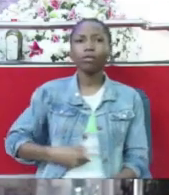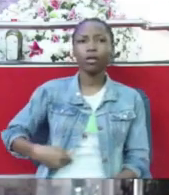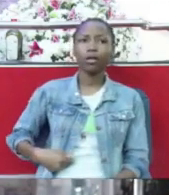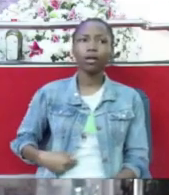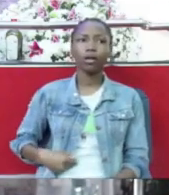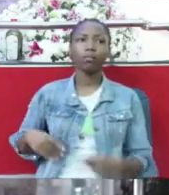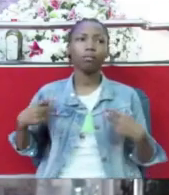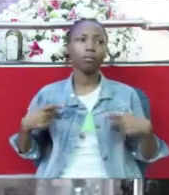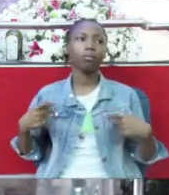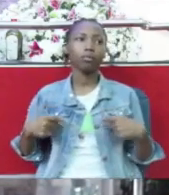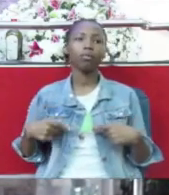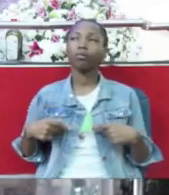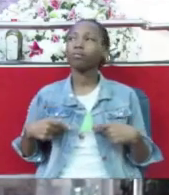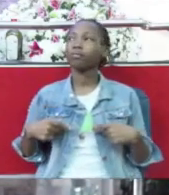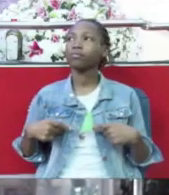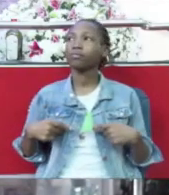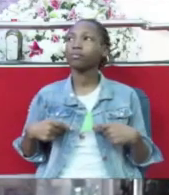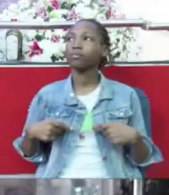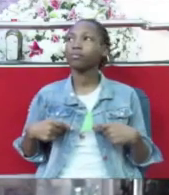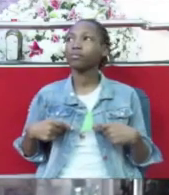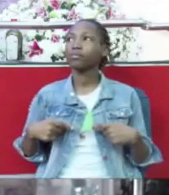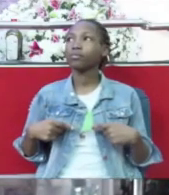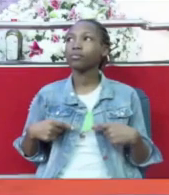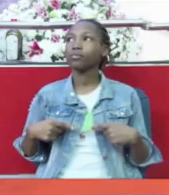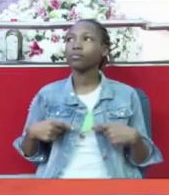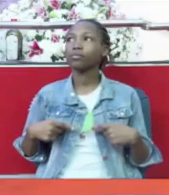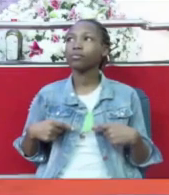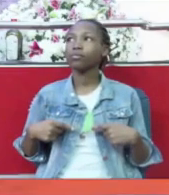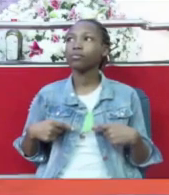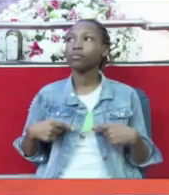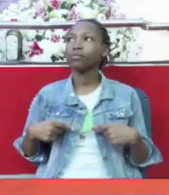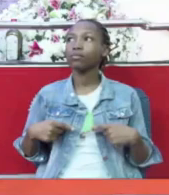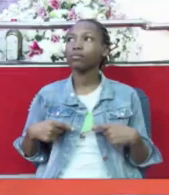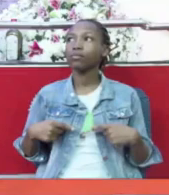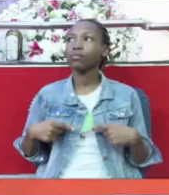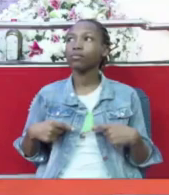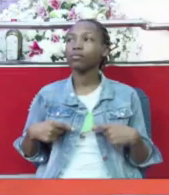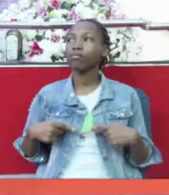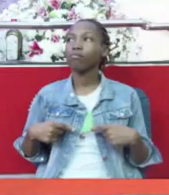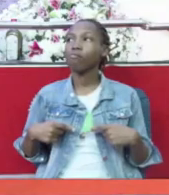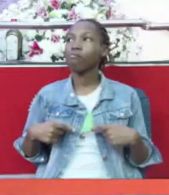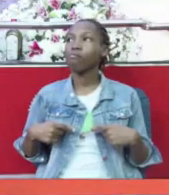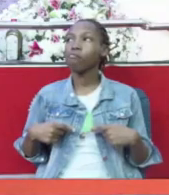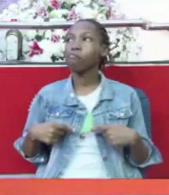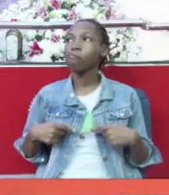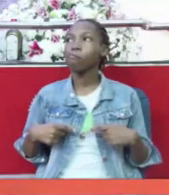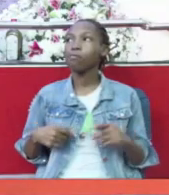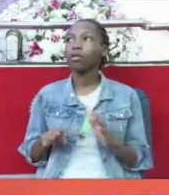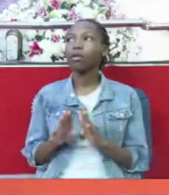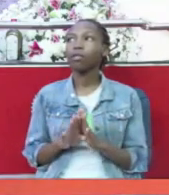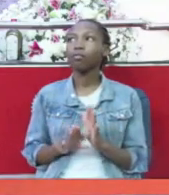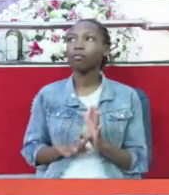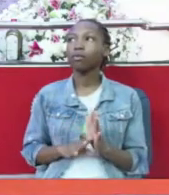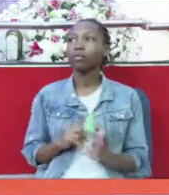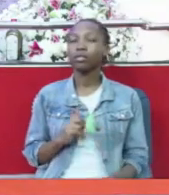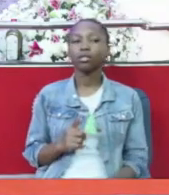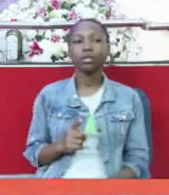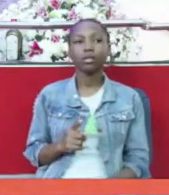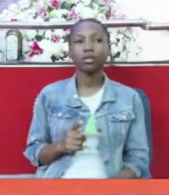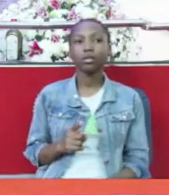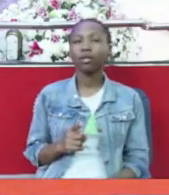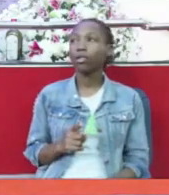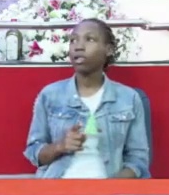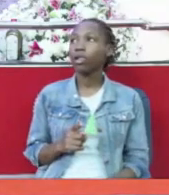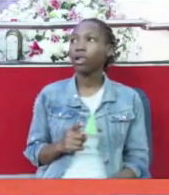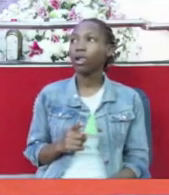1 Samuel 17. Samuel wa kwanza 17. And this is very concerning and very sobering for me. Hii inanimaanishia